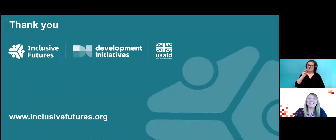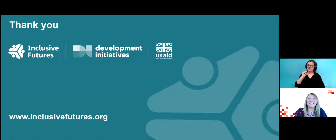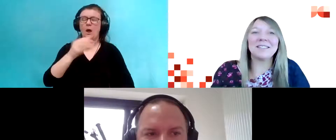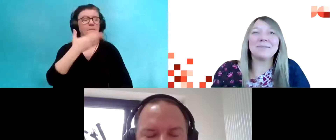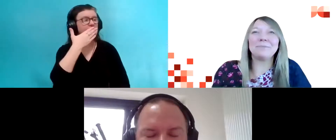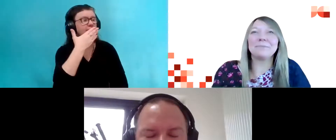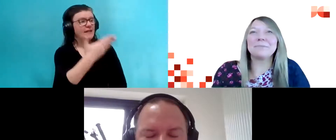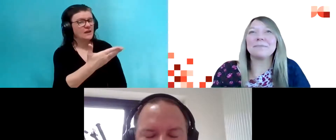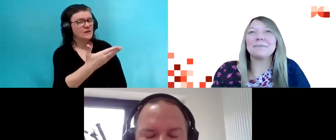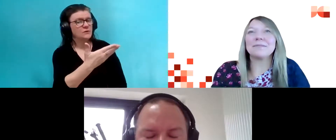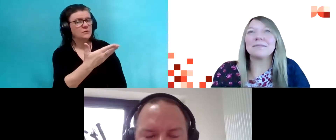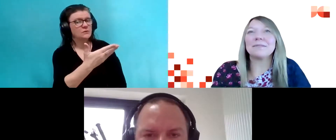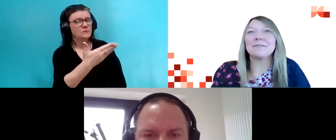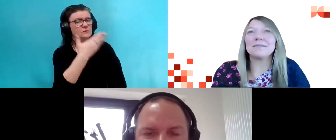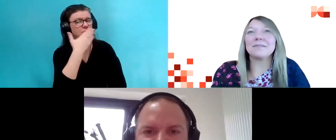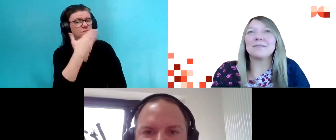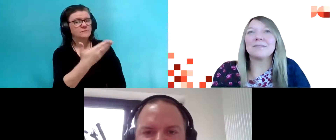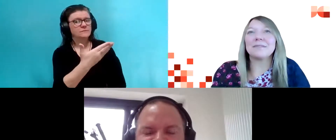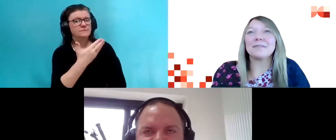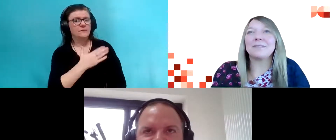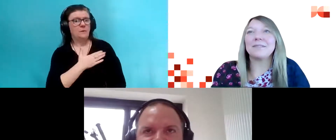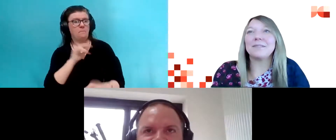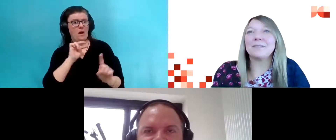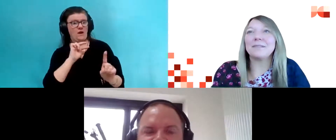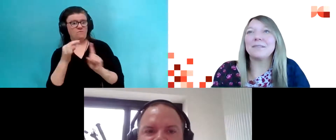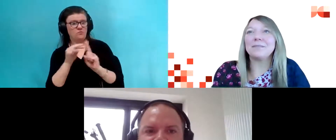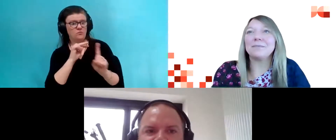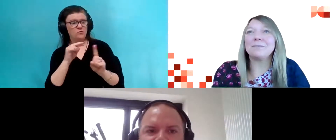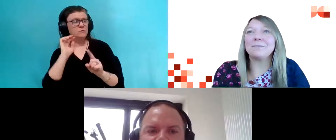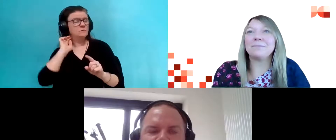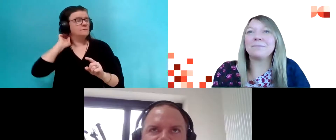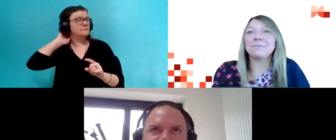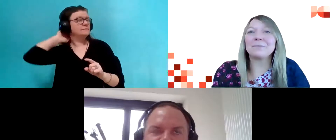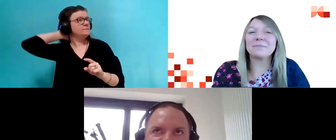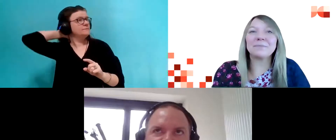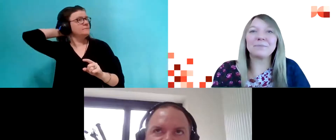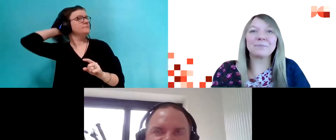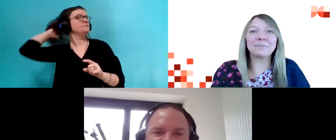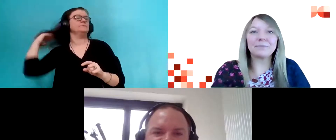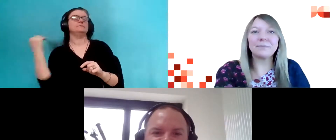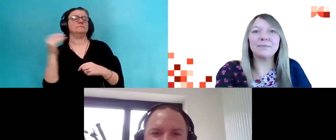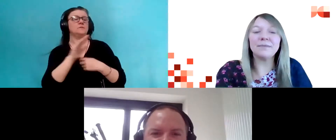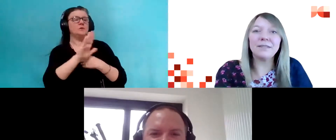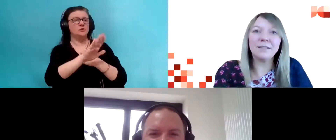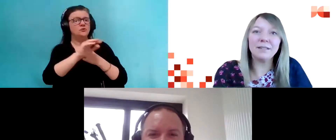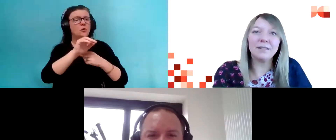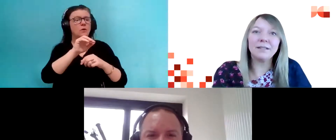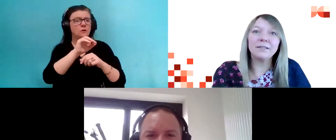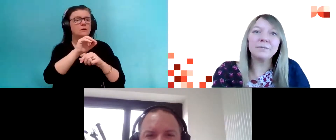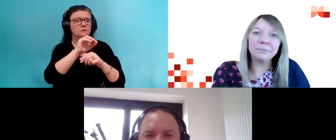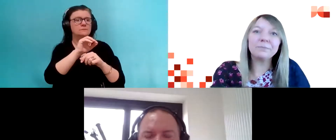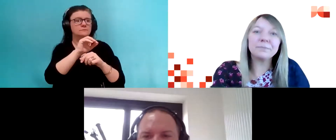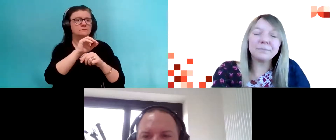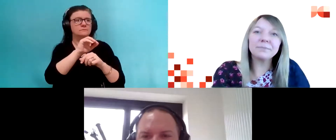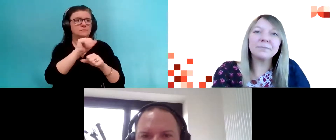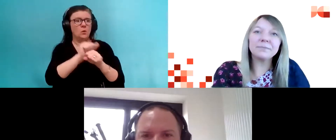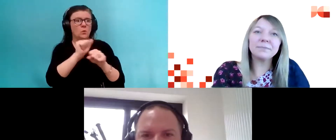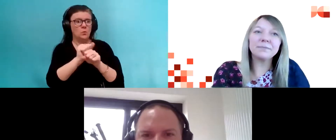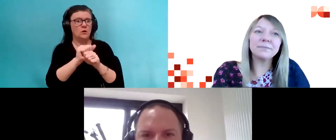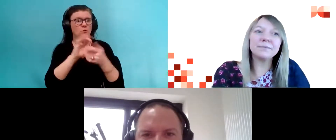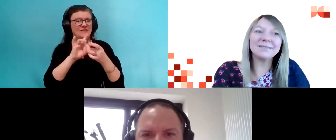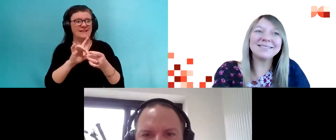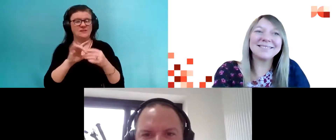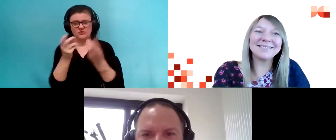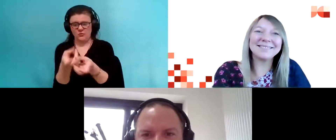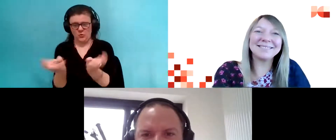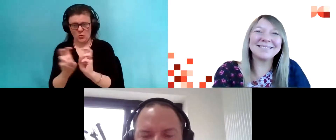And from my view, anyway, particularly good to hear the work you've done around bringing stakeholders together. So I might just